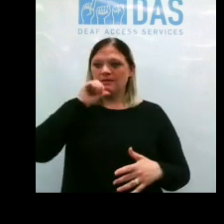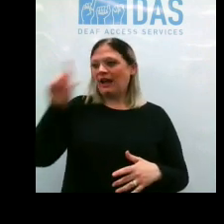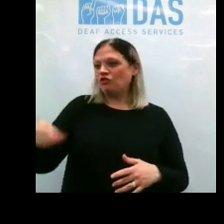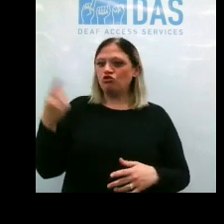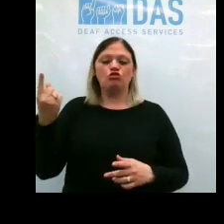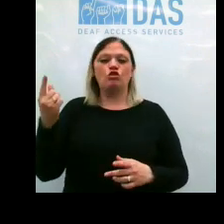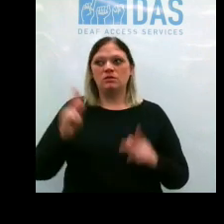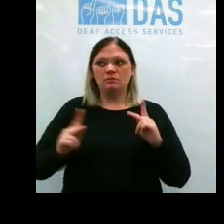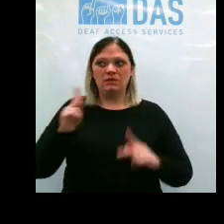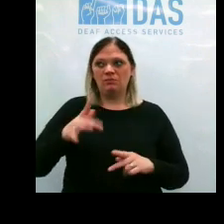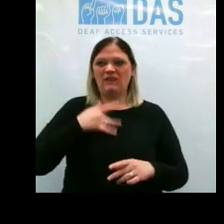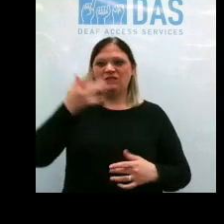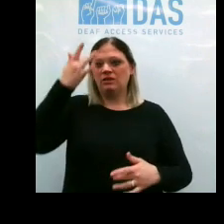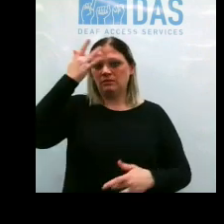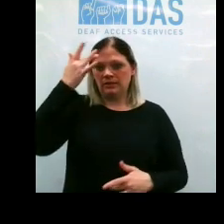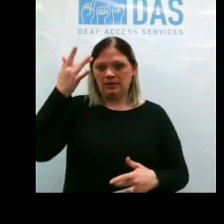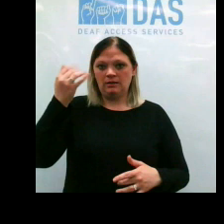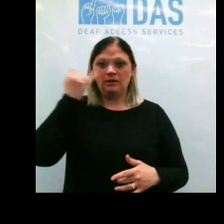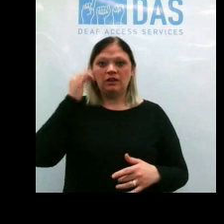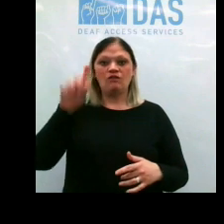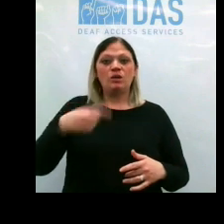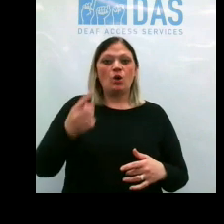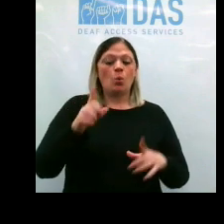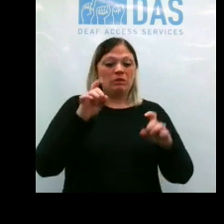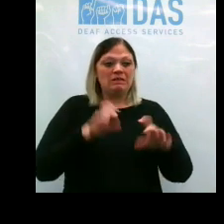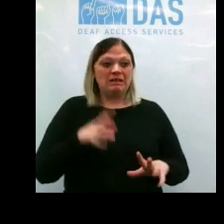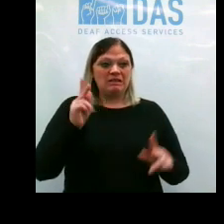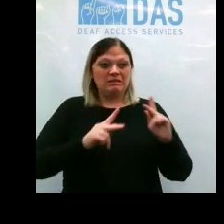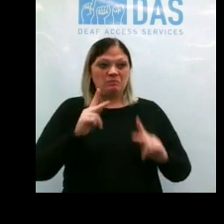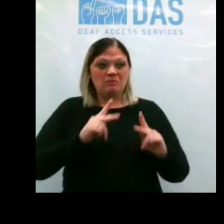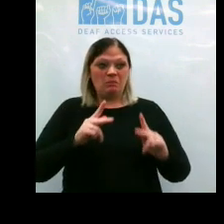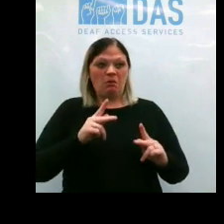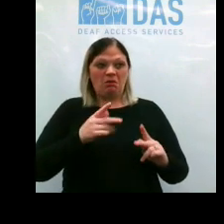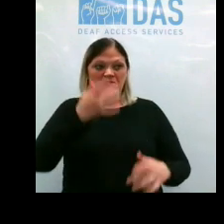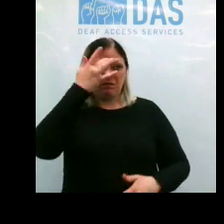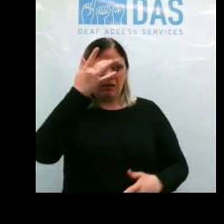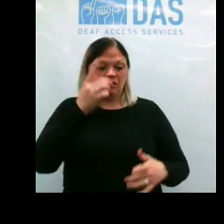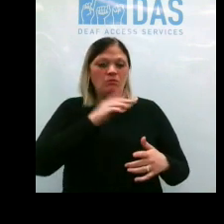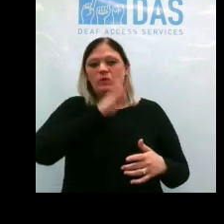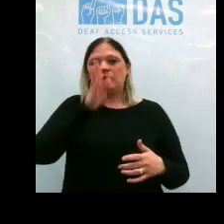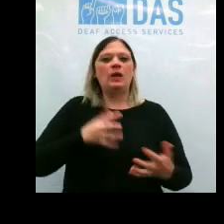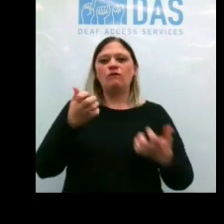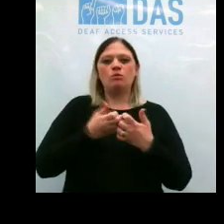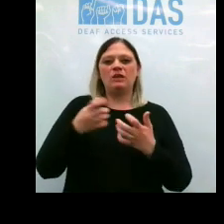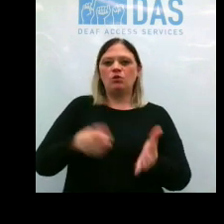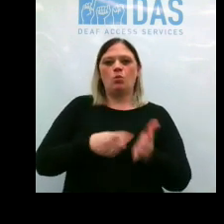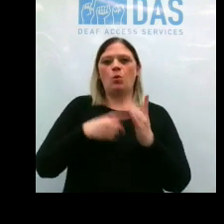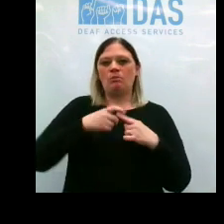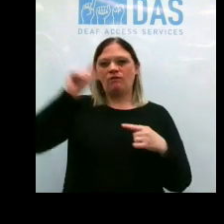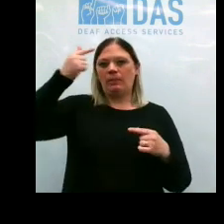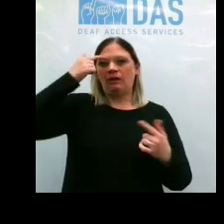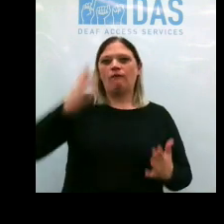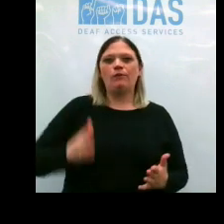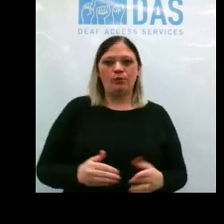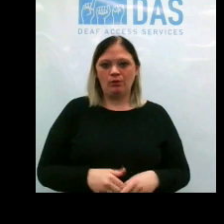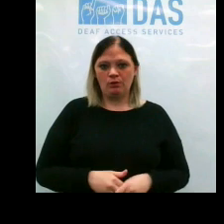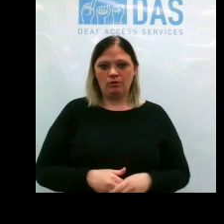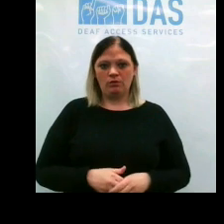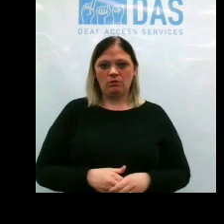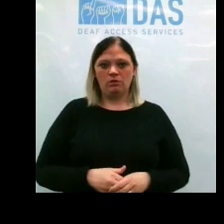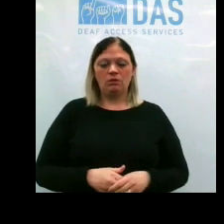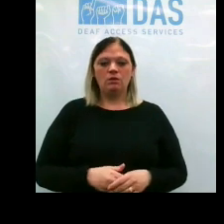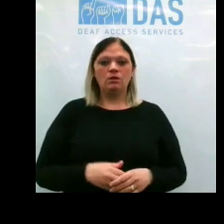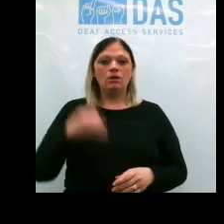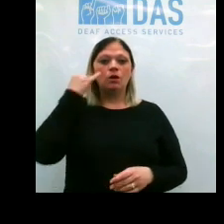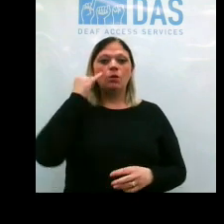we were to test solely symptomatic individuals, we'd probably never meet the governor's guideline. So what we want to do, if people don't have